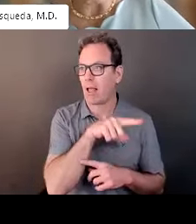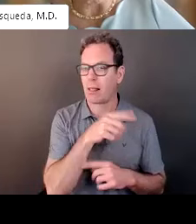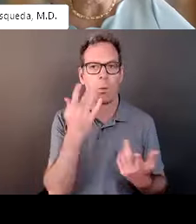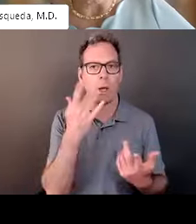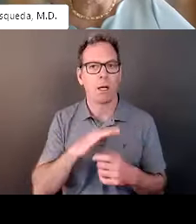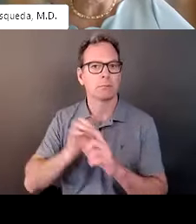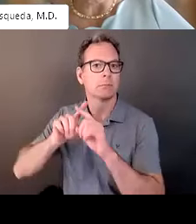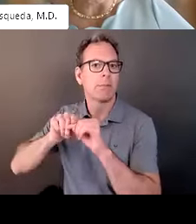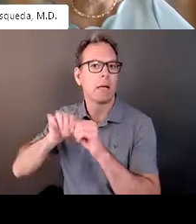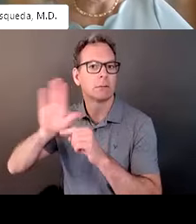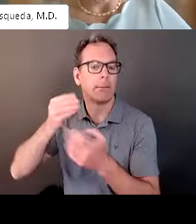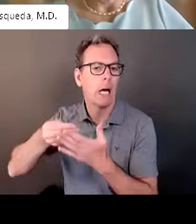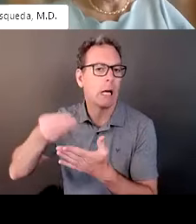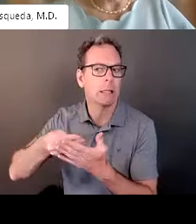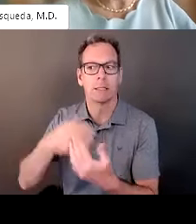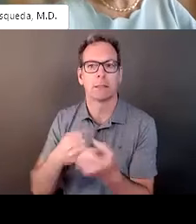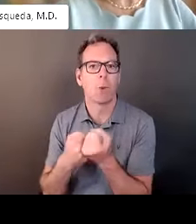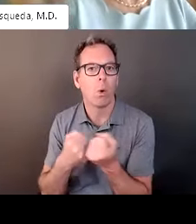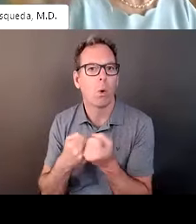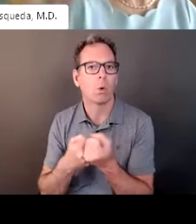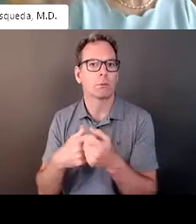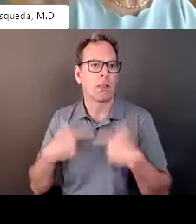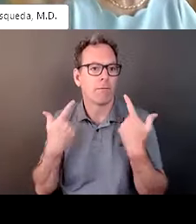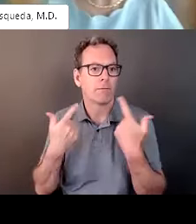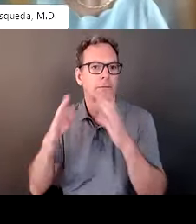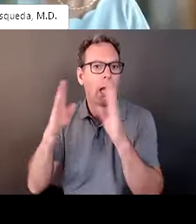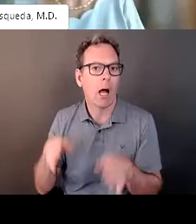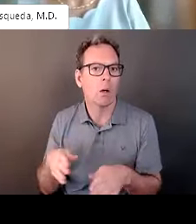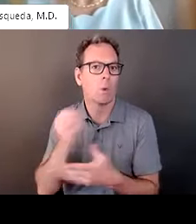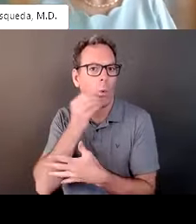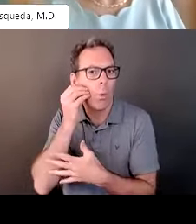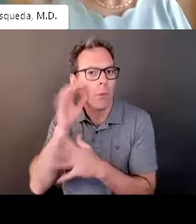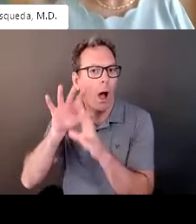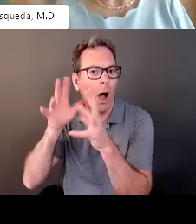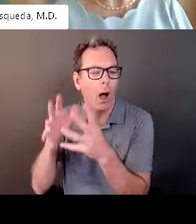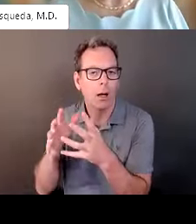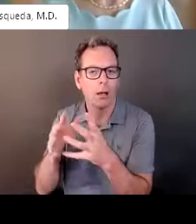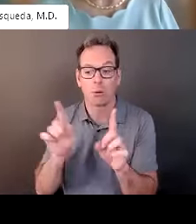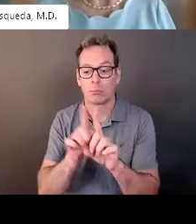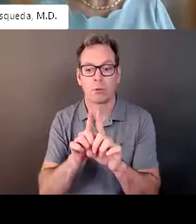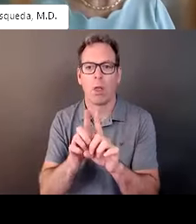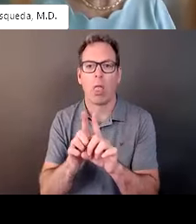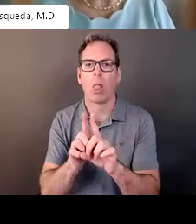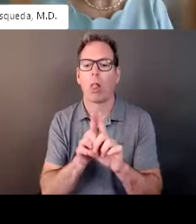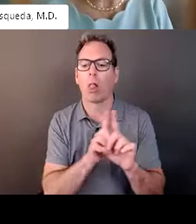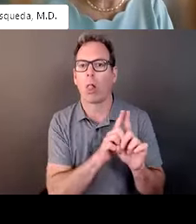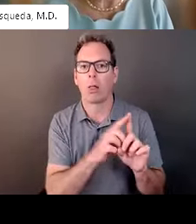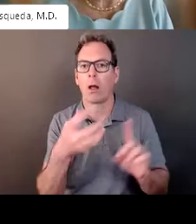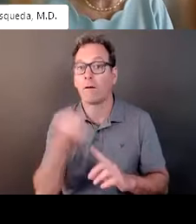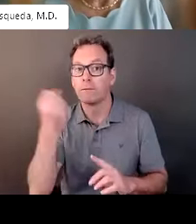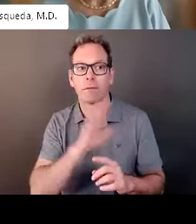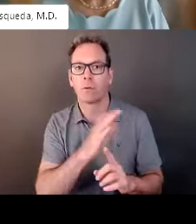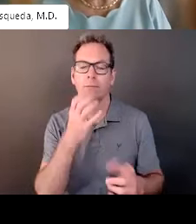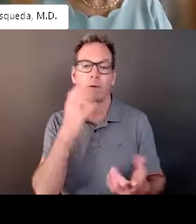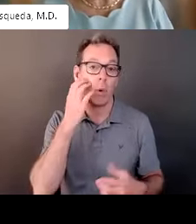controlling tactics that go on. The abuser is isolating them. They've removed their cell phone or access to a